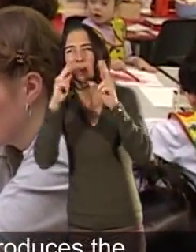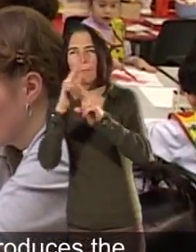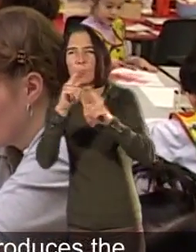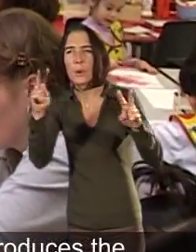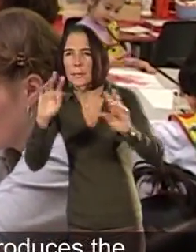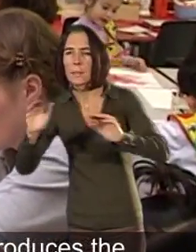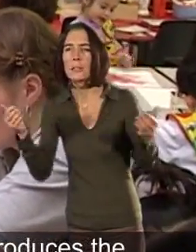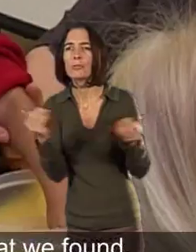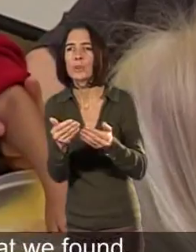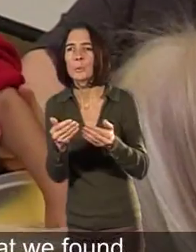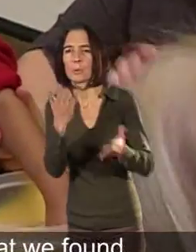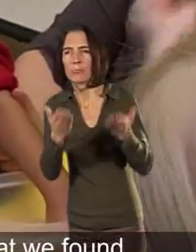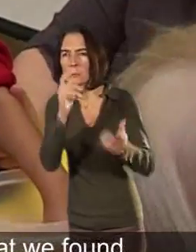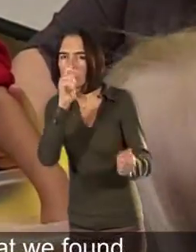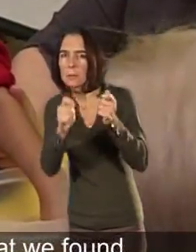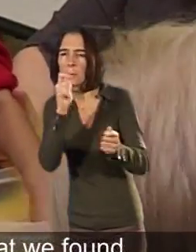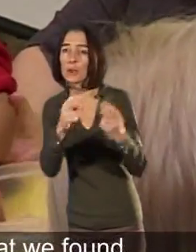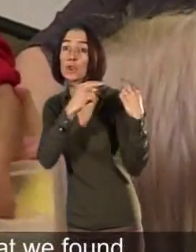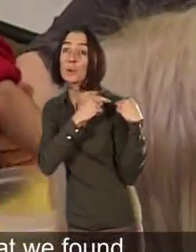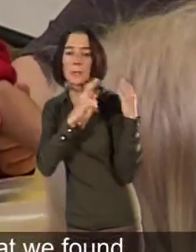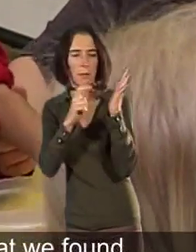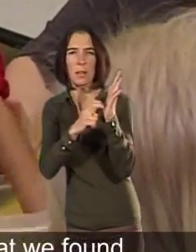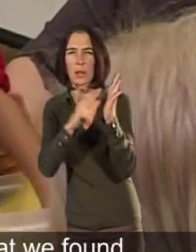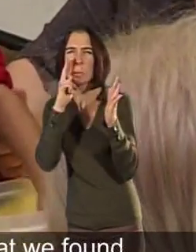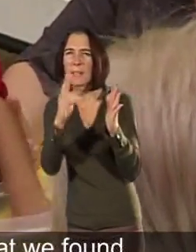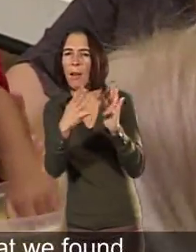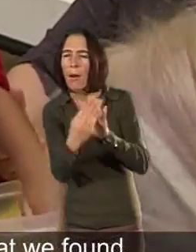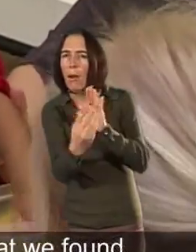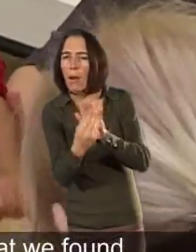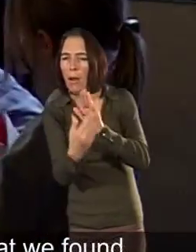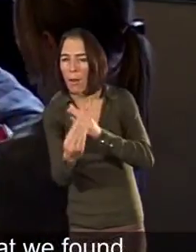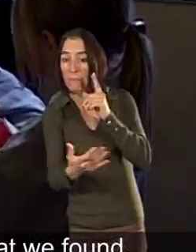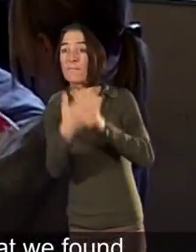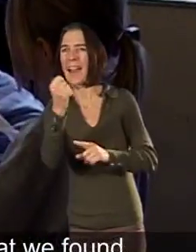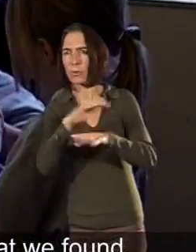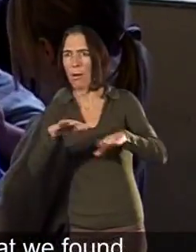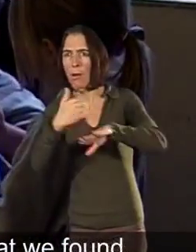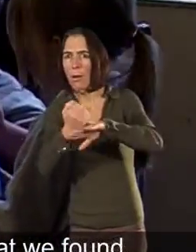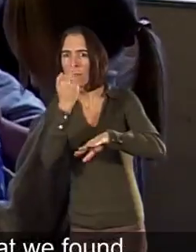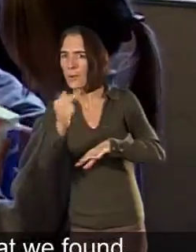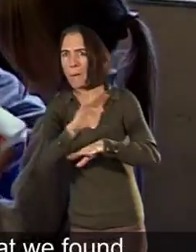adjustment duty. What you see are snapshots of what we found. Nothing was staged.